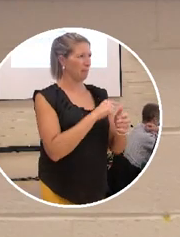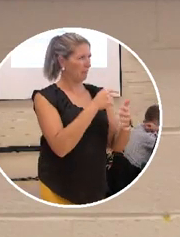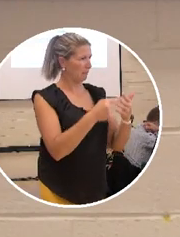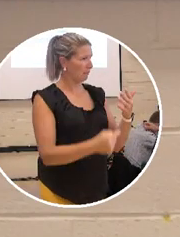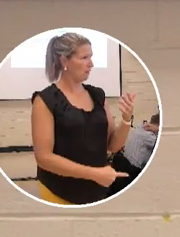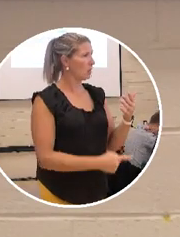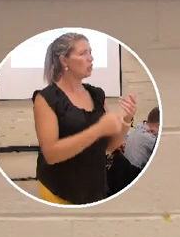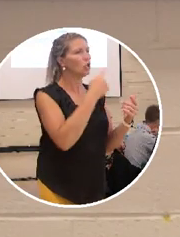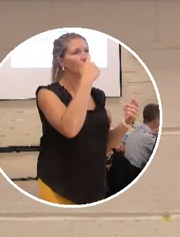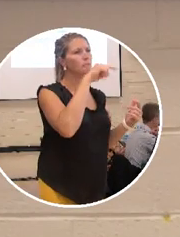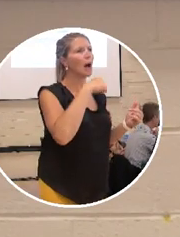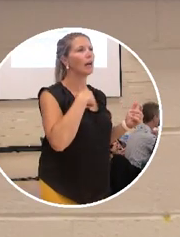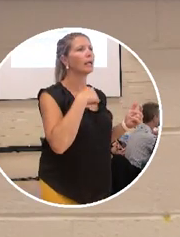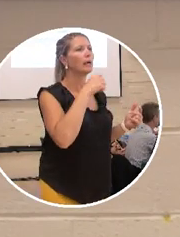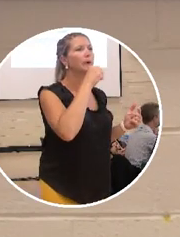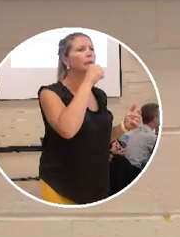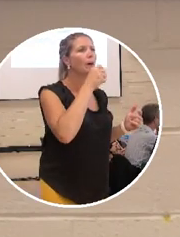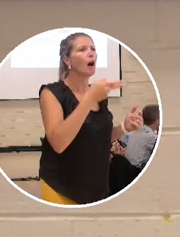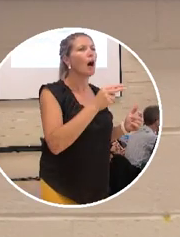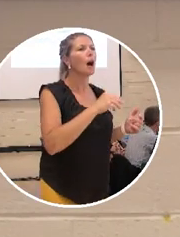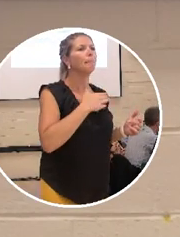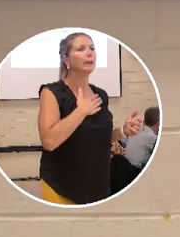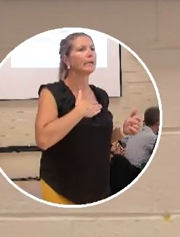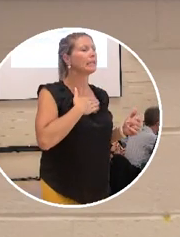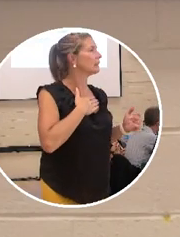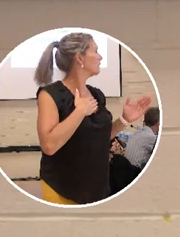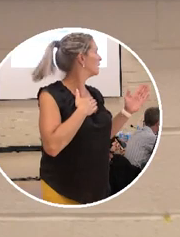Can you turn your mic on there, please? No problem.